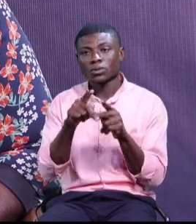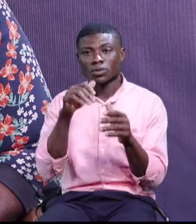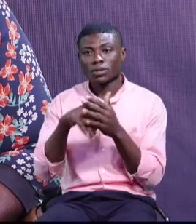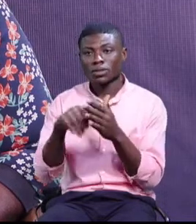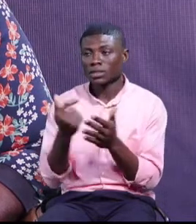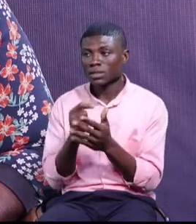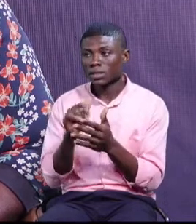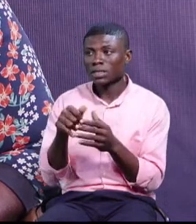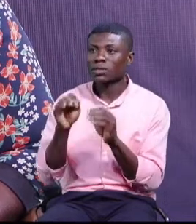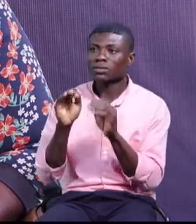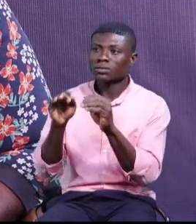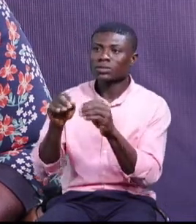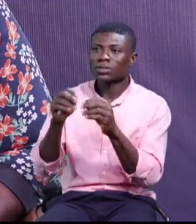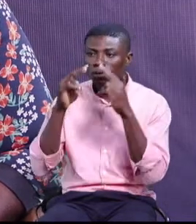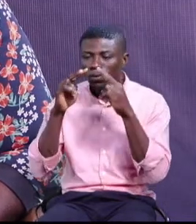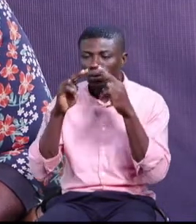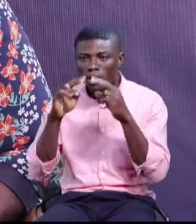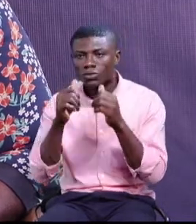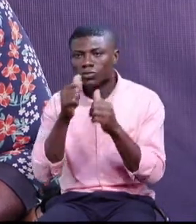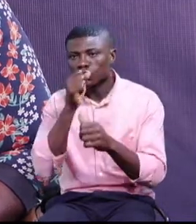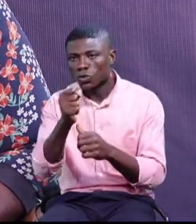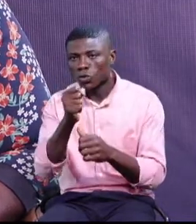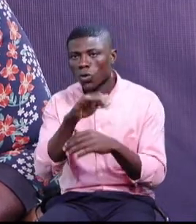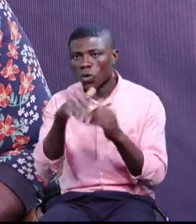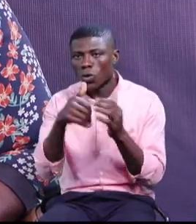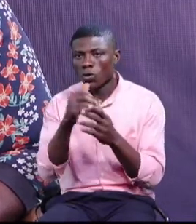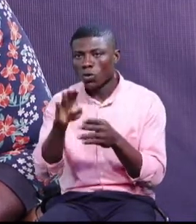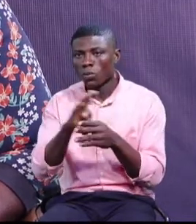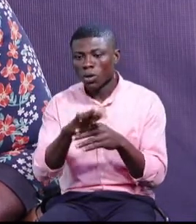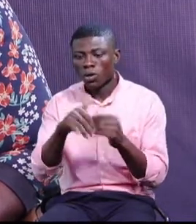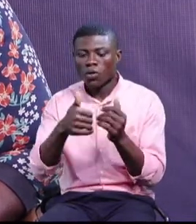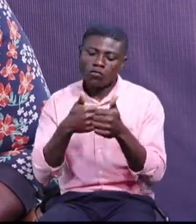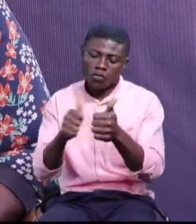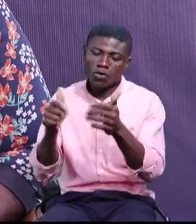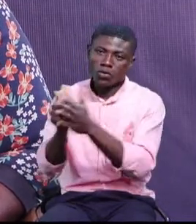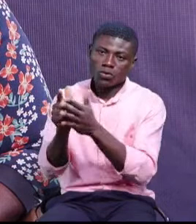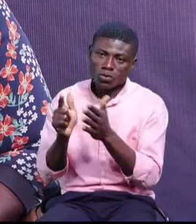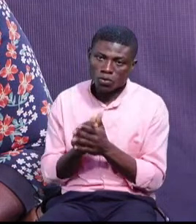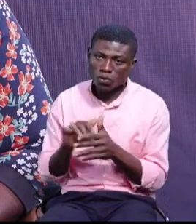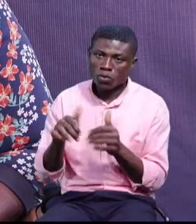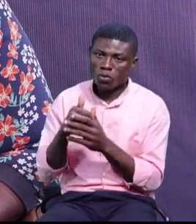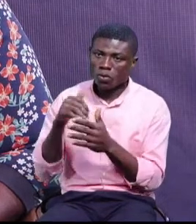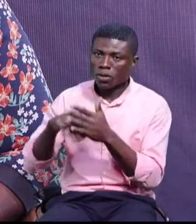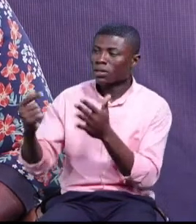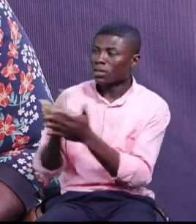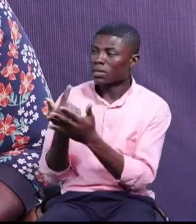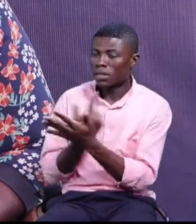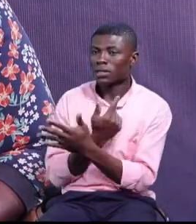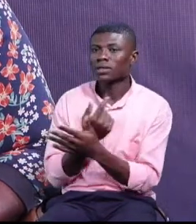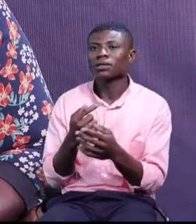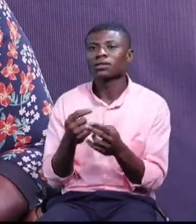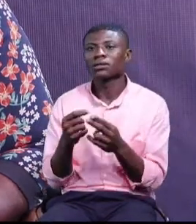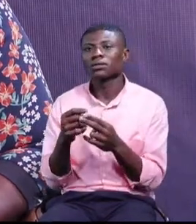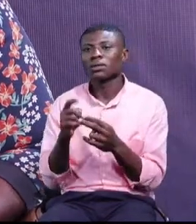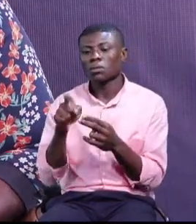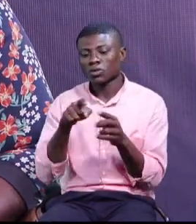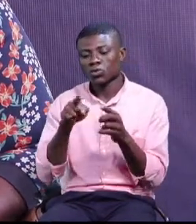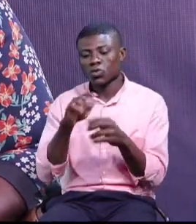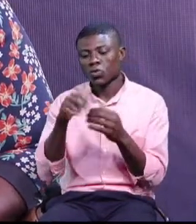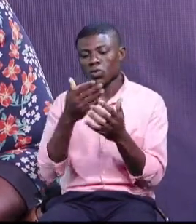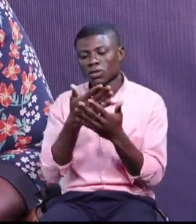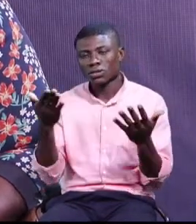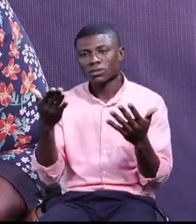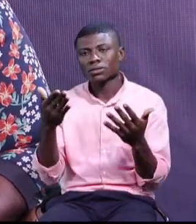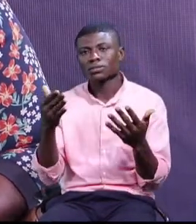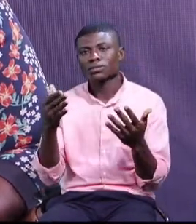be your eyes on the ground to make sure that you are compliant with the laws of Ghana. So do these